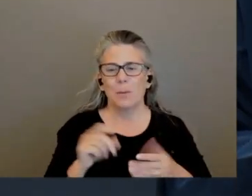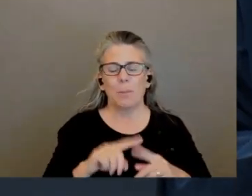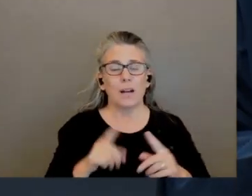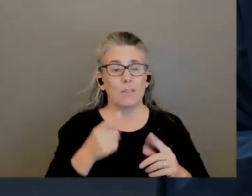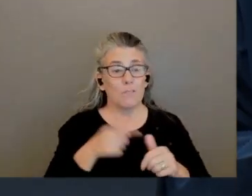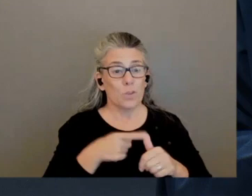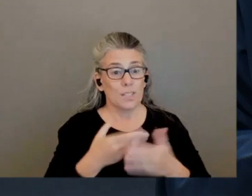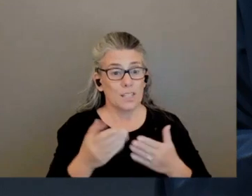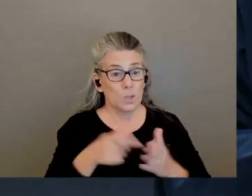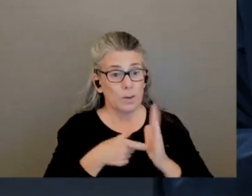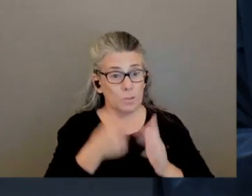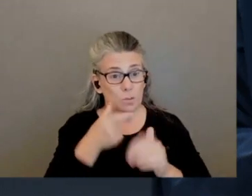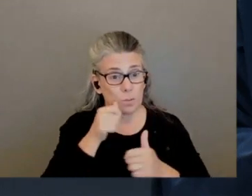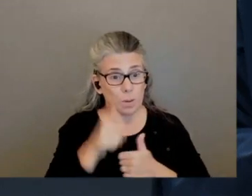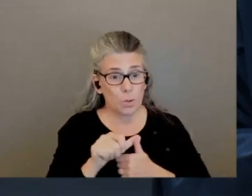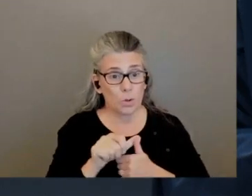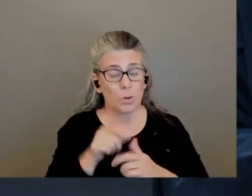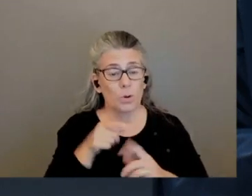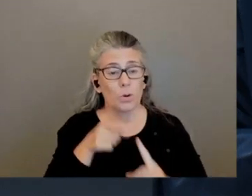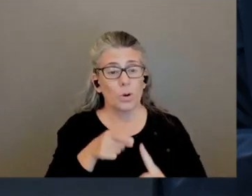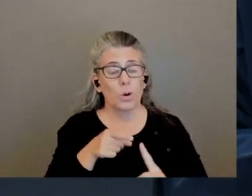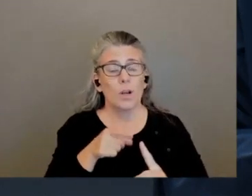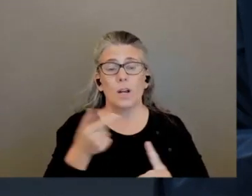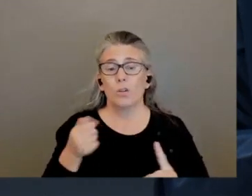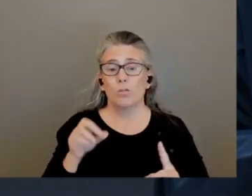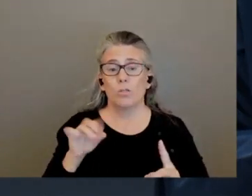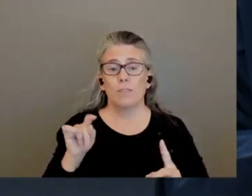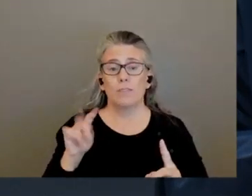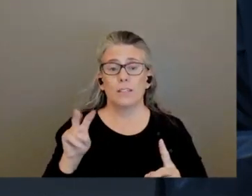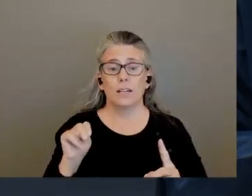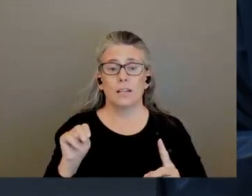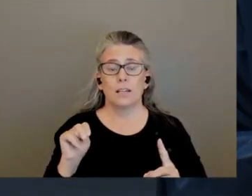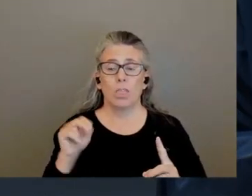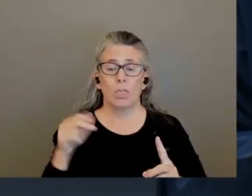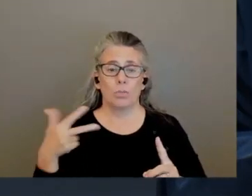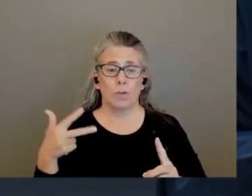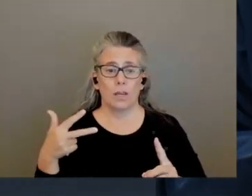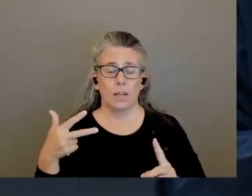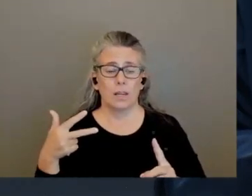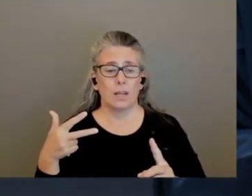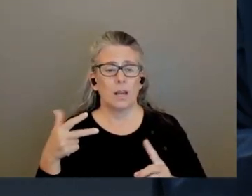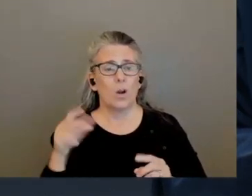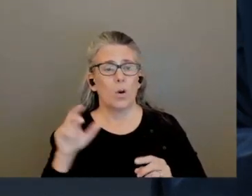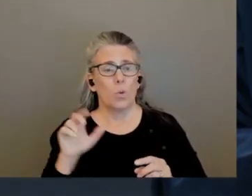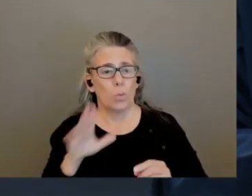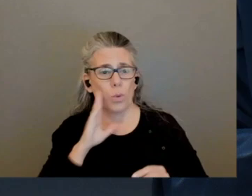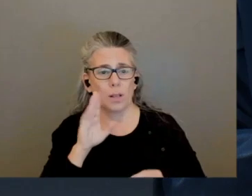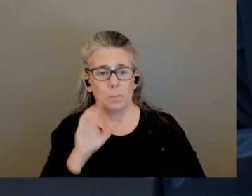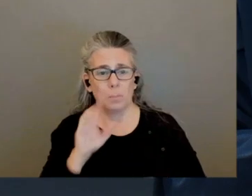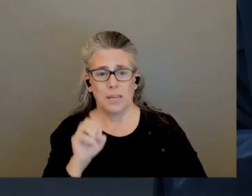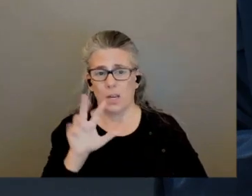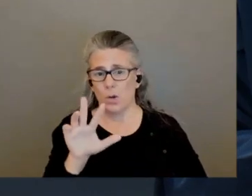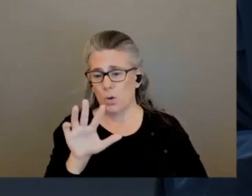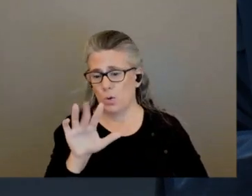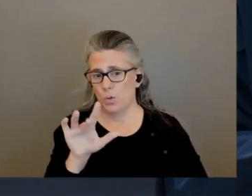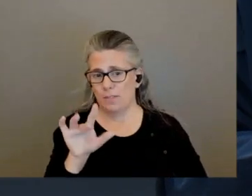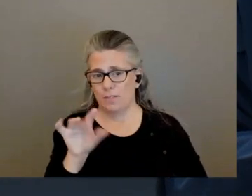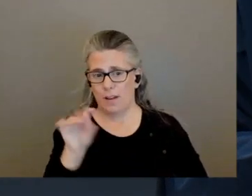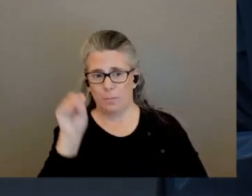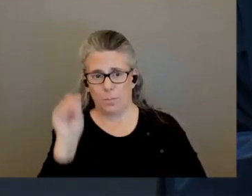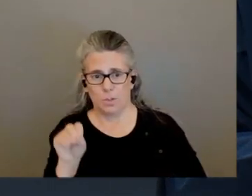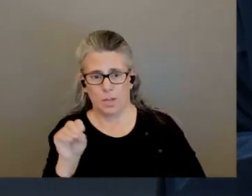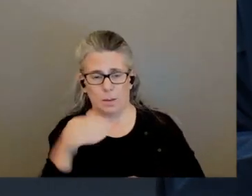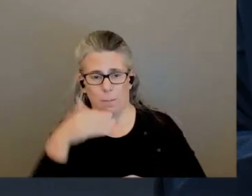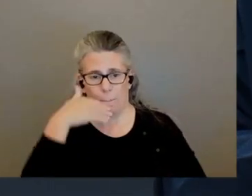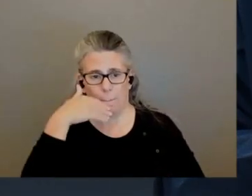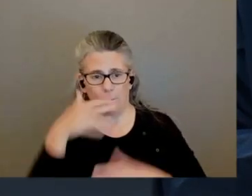we tend to say that Graviton3 is going to be roughly 25% faster for compute-intensive workloads